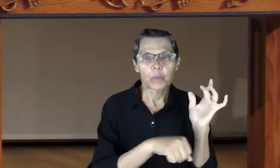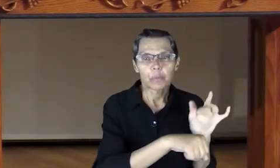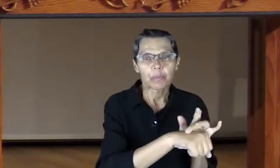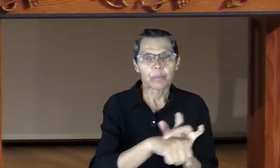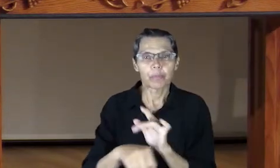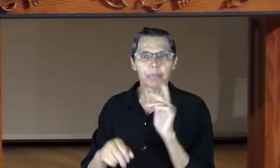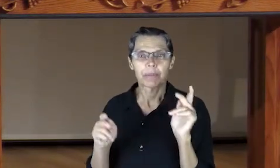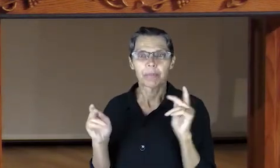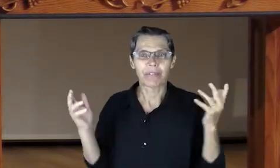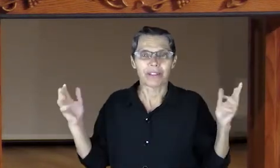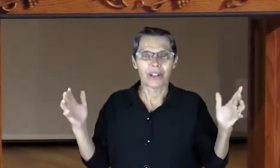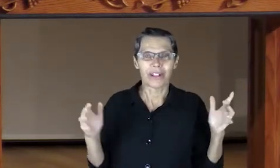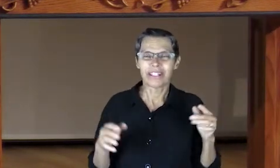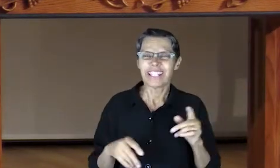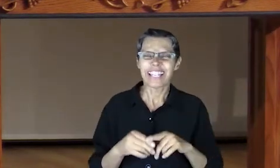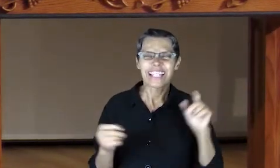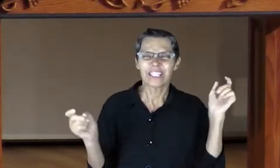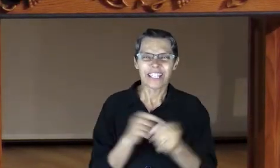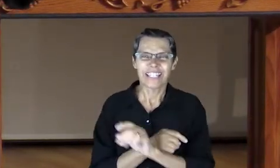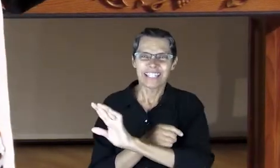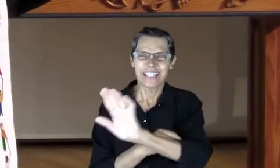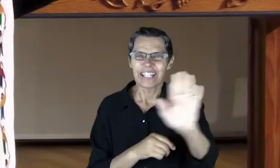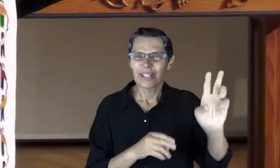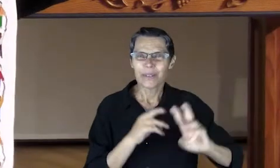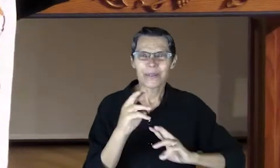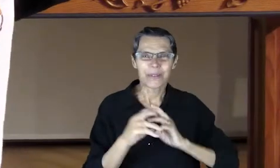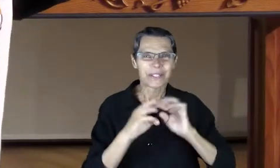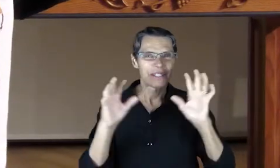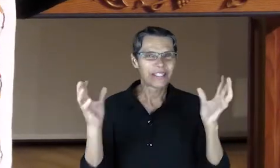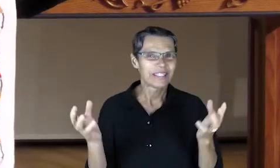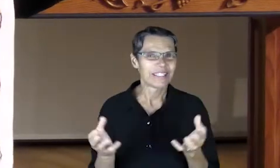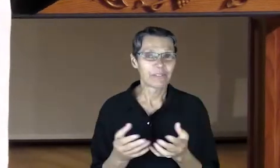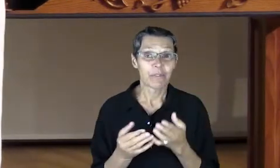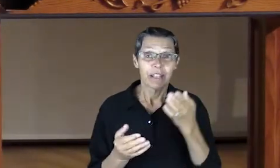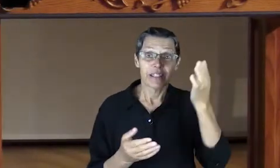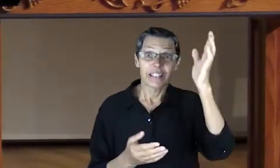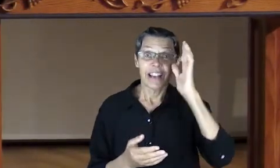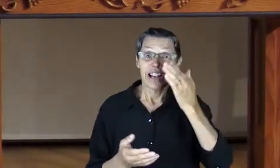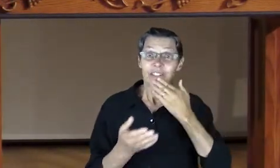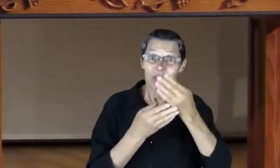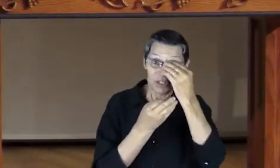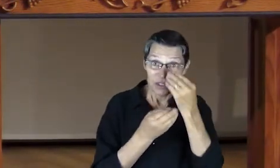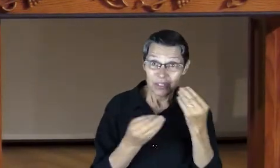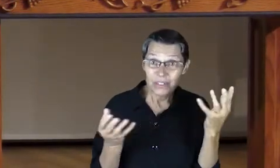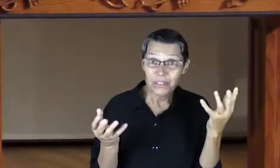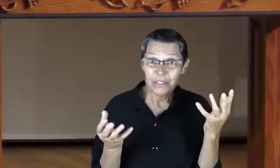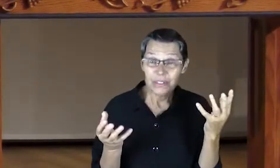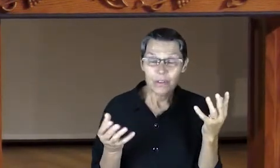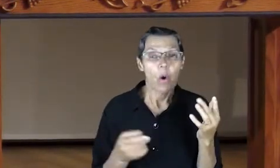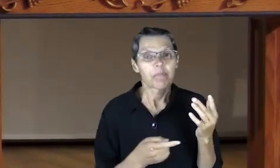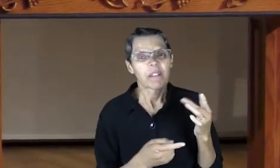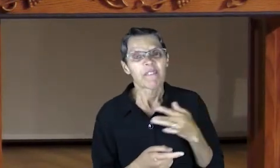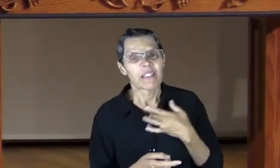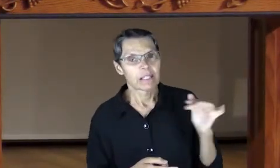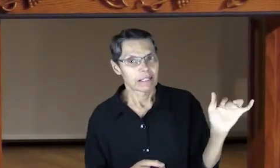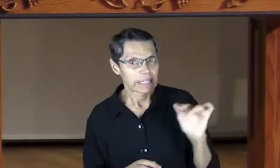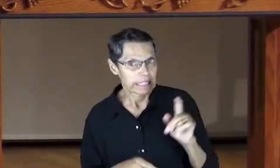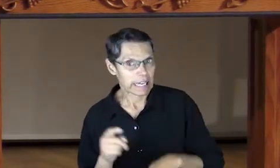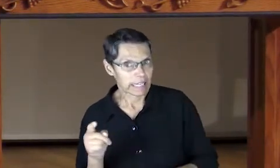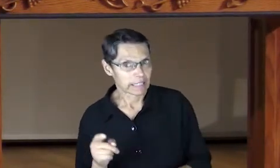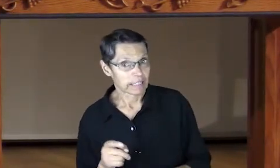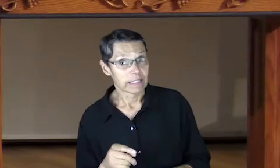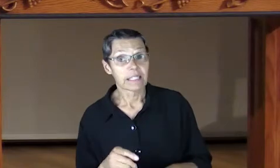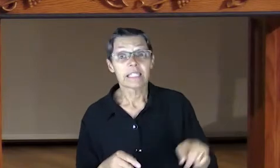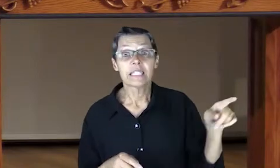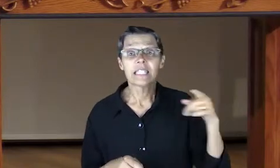But he's somehow not able to change their world with the good news of God, or at least he doesn't feel like he is. And it says